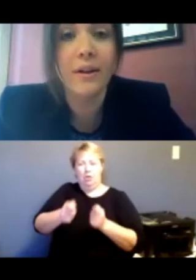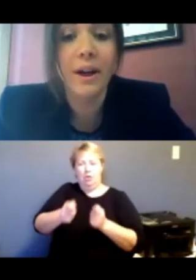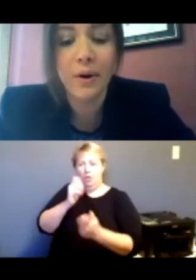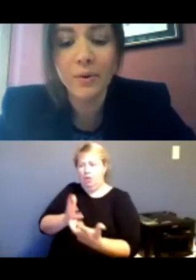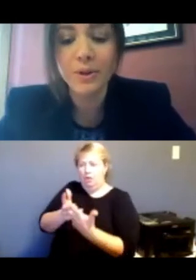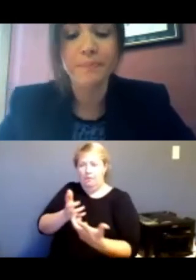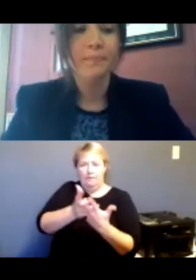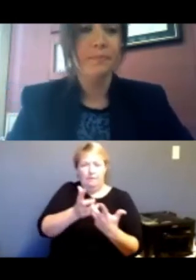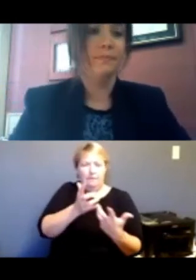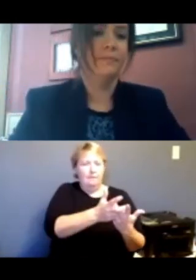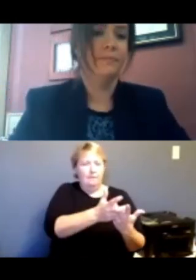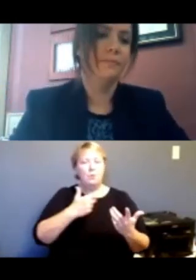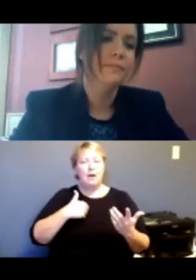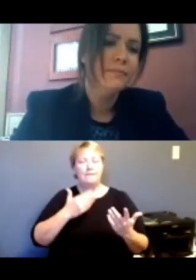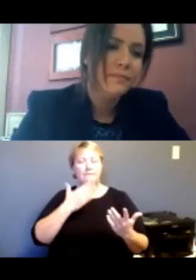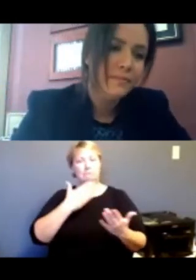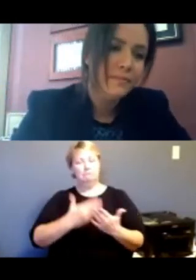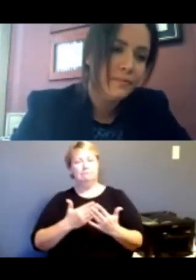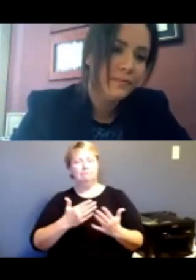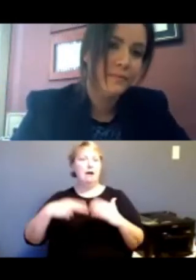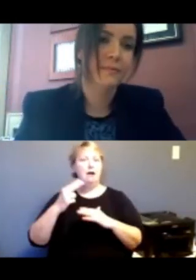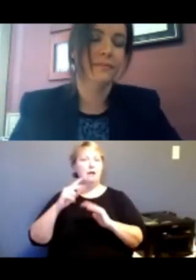high-quality learning approach.